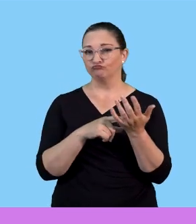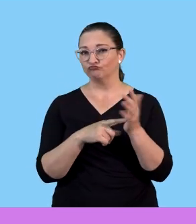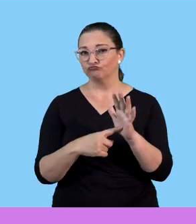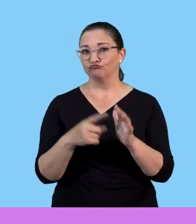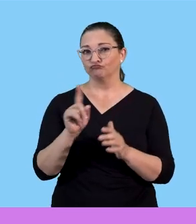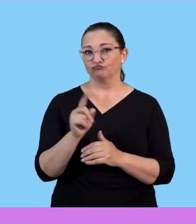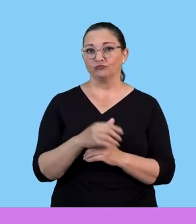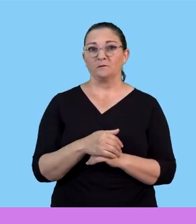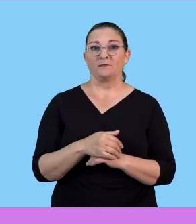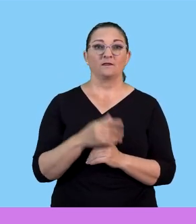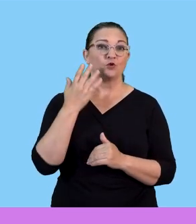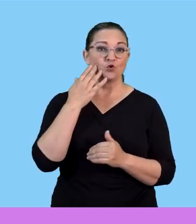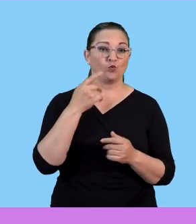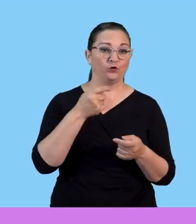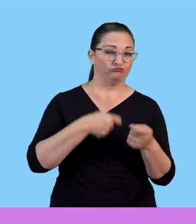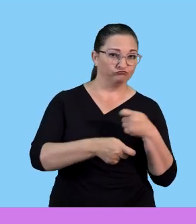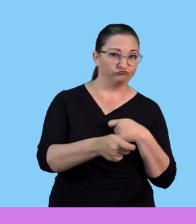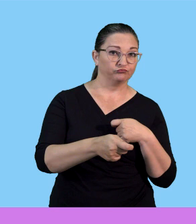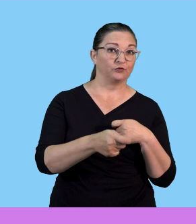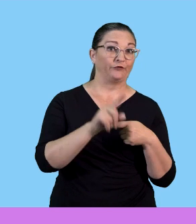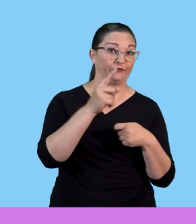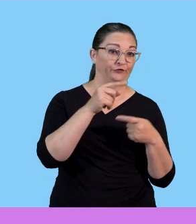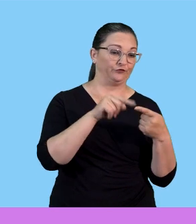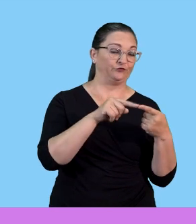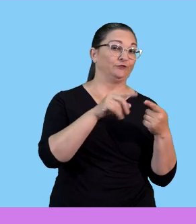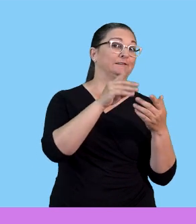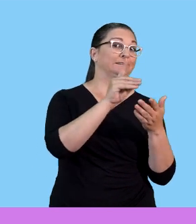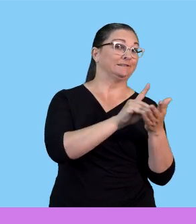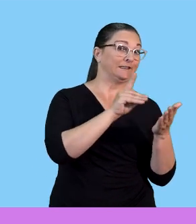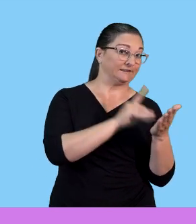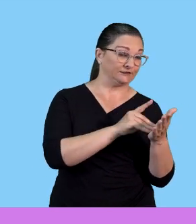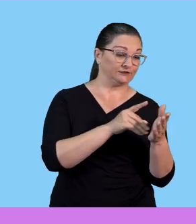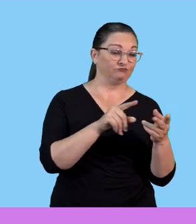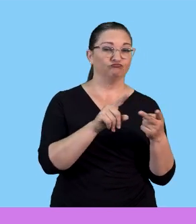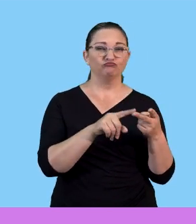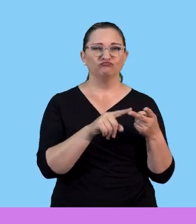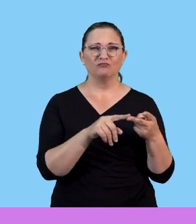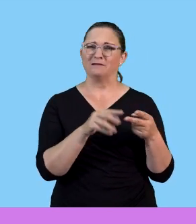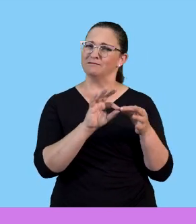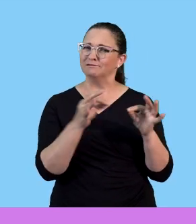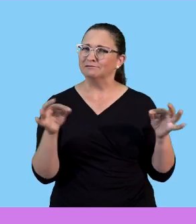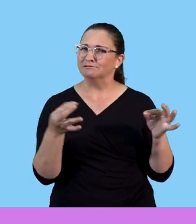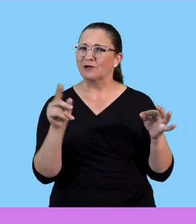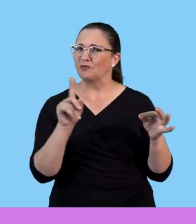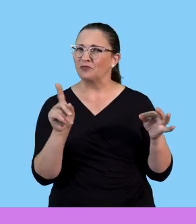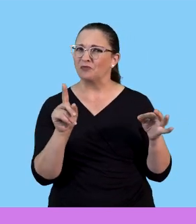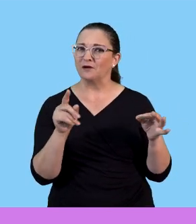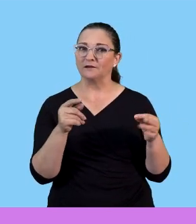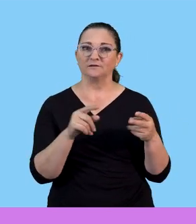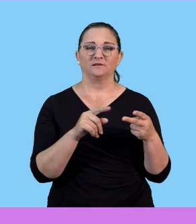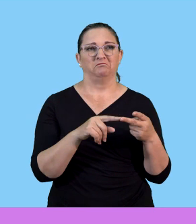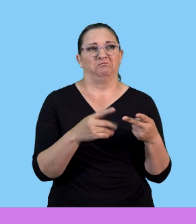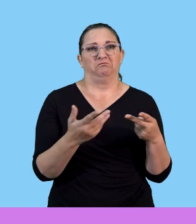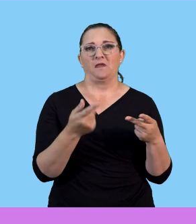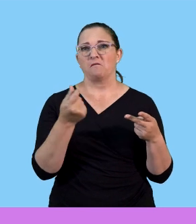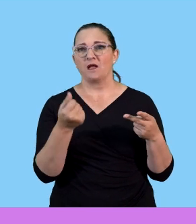Bank statements show the following for each transaction: the date of the transaction, a description of the